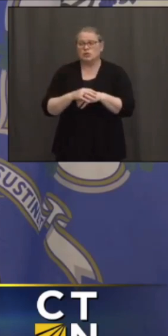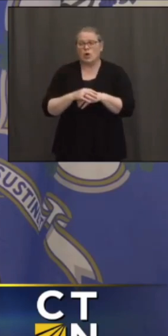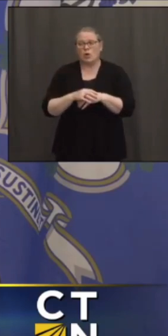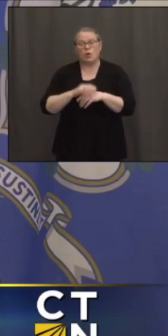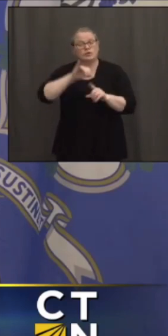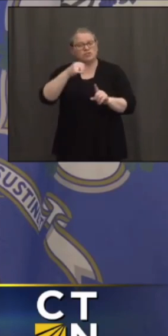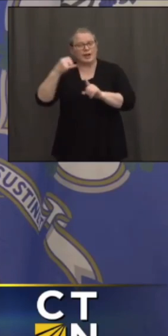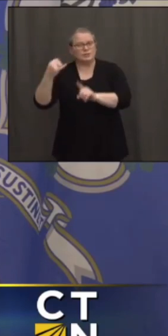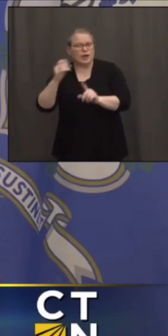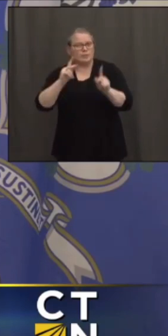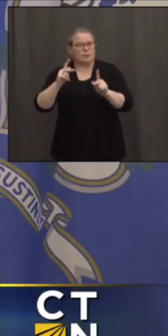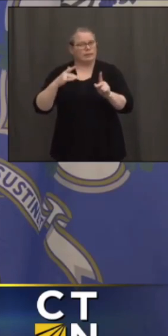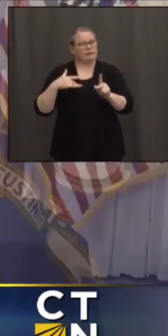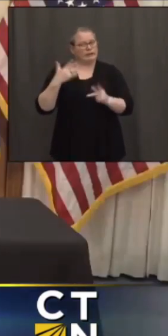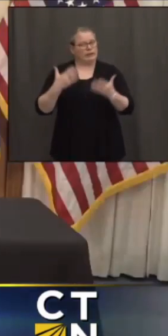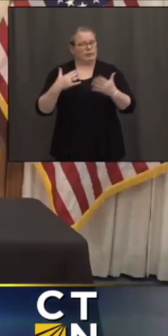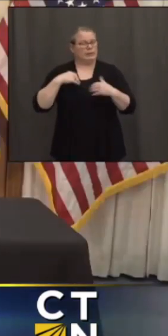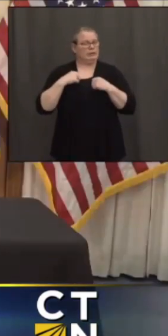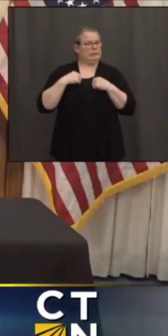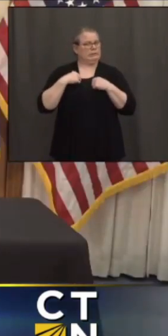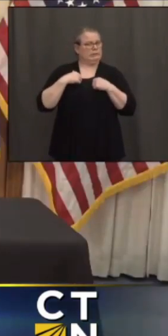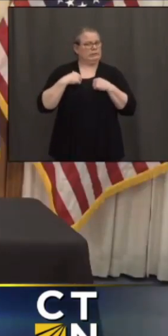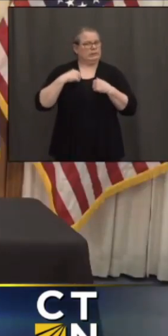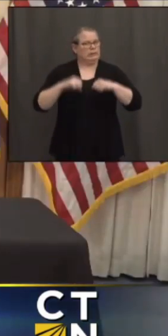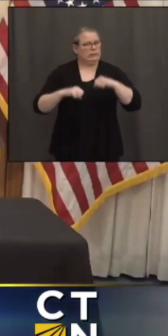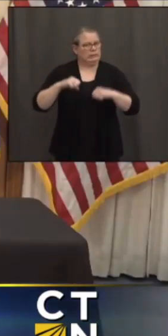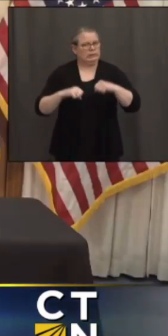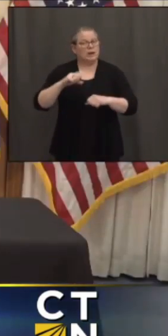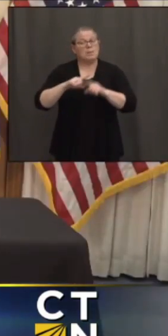certainly this week, I hope. Thank you so much.